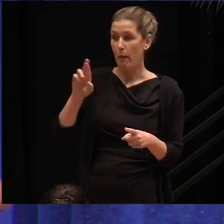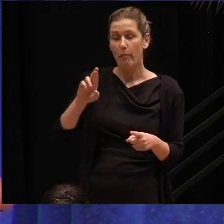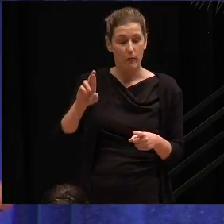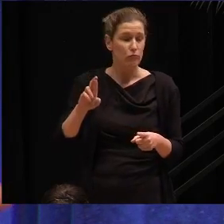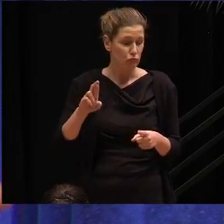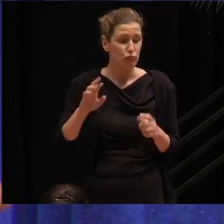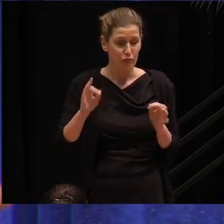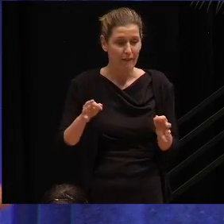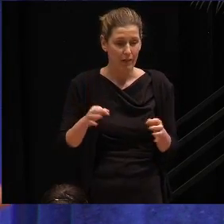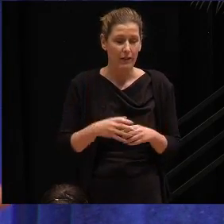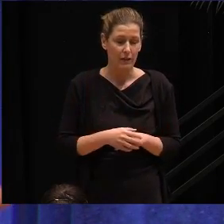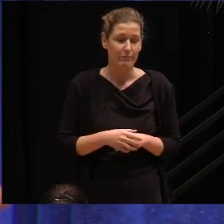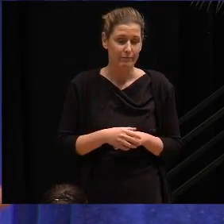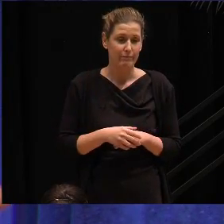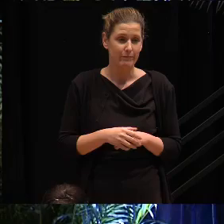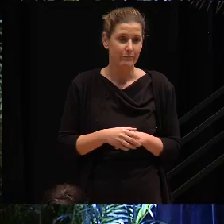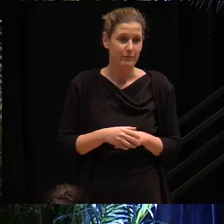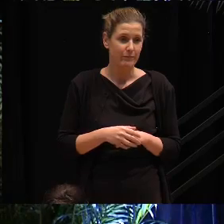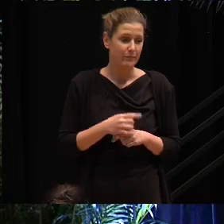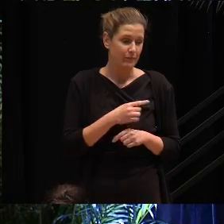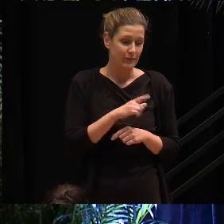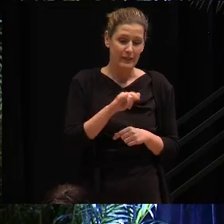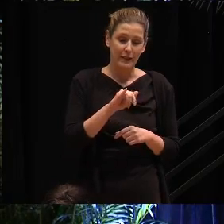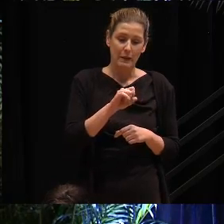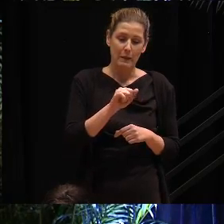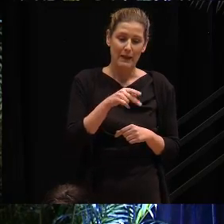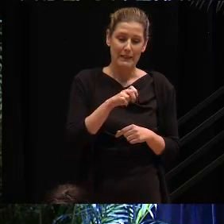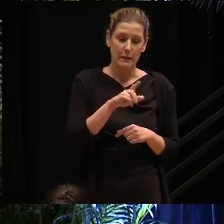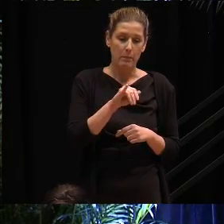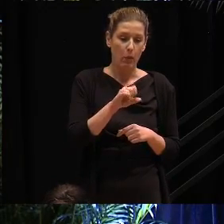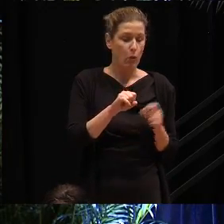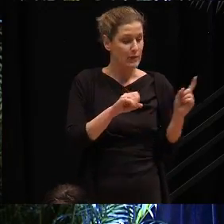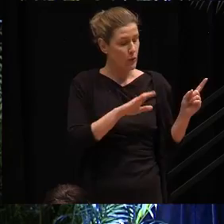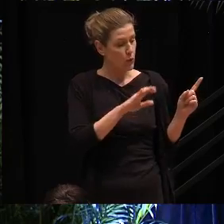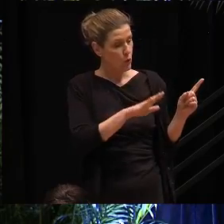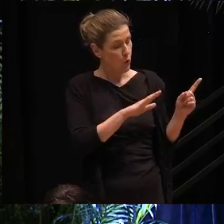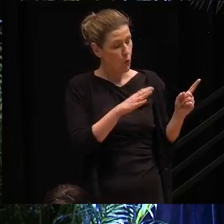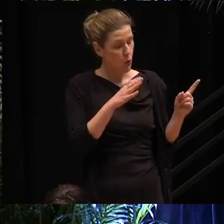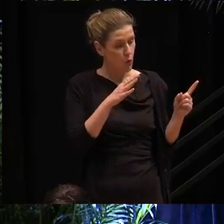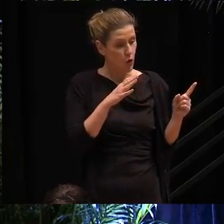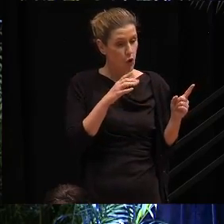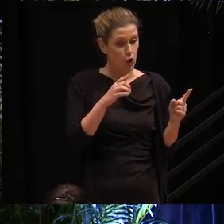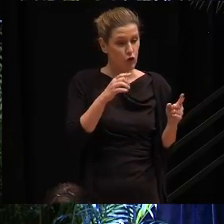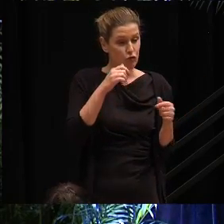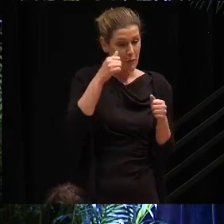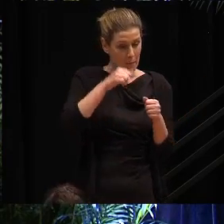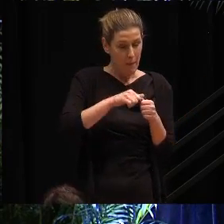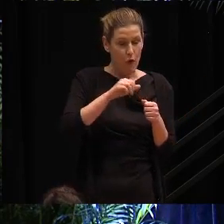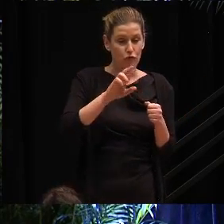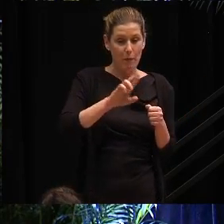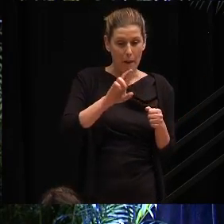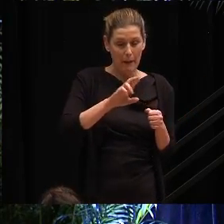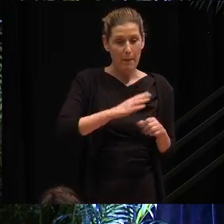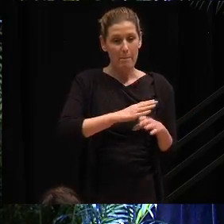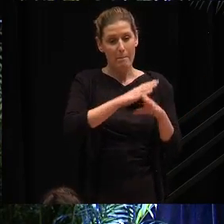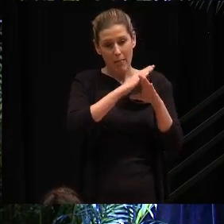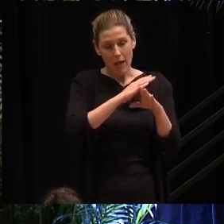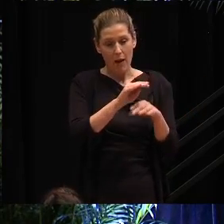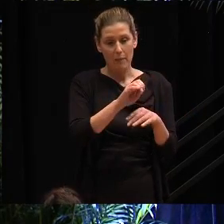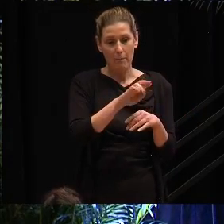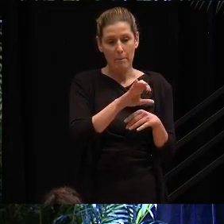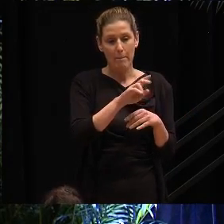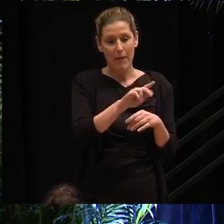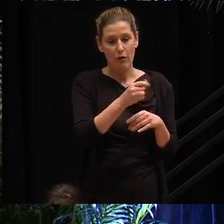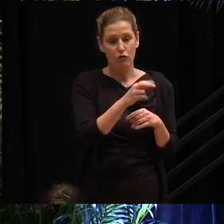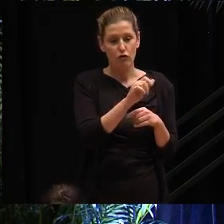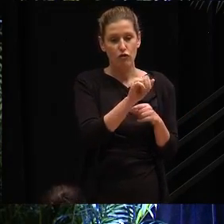absolutely. Republican activist Lisa Pelosi, how about that? Was that a foul play when Republicans blocked Merrick Garland's nomination